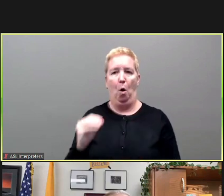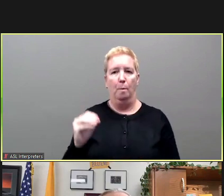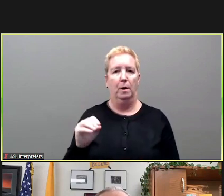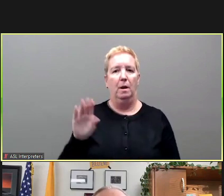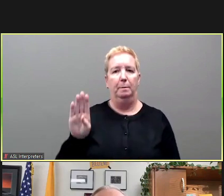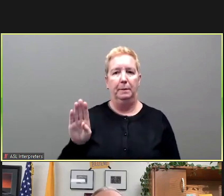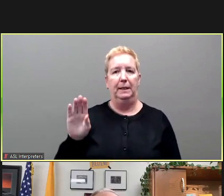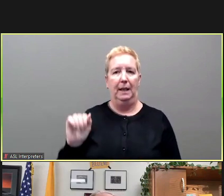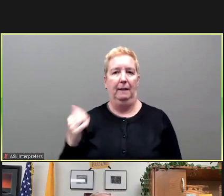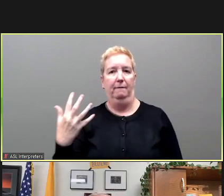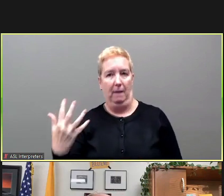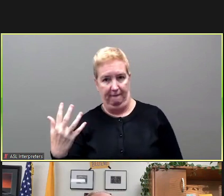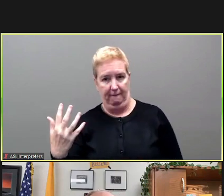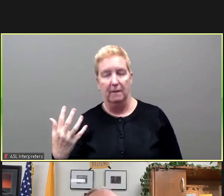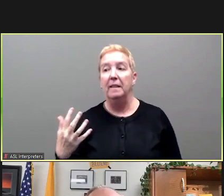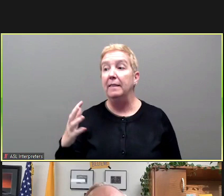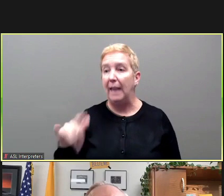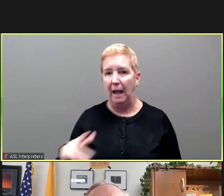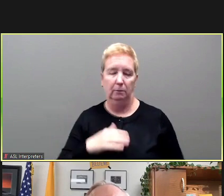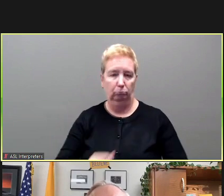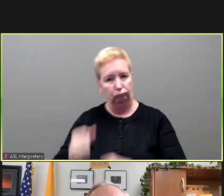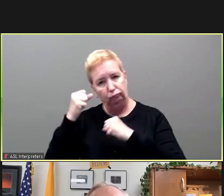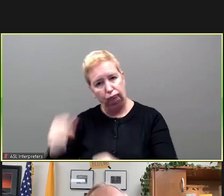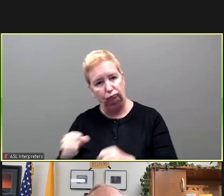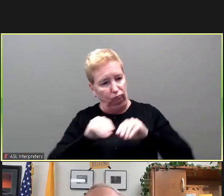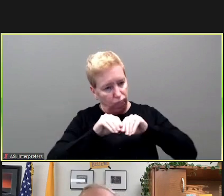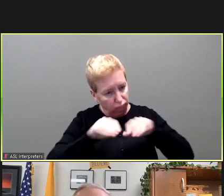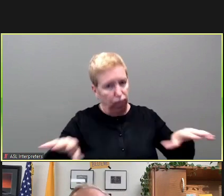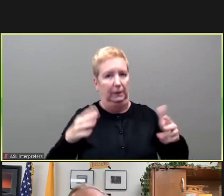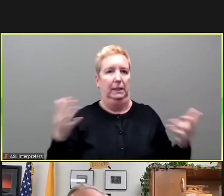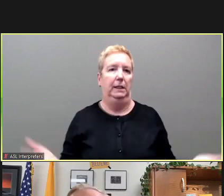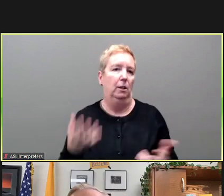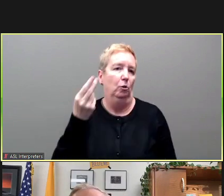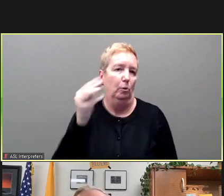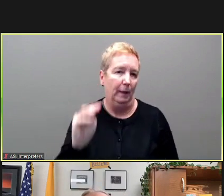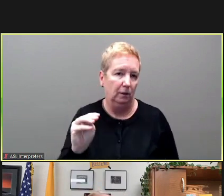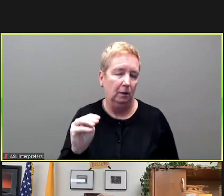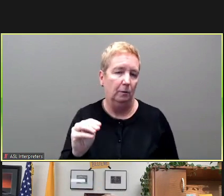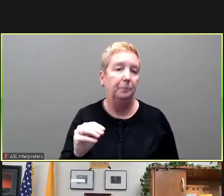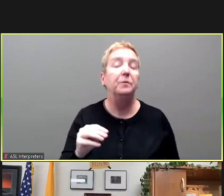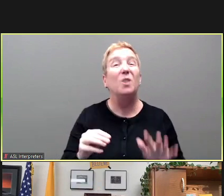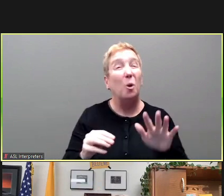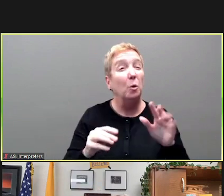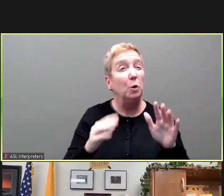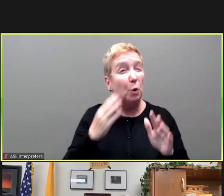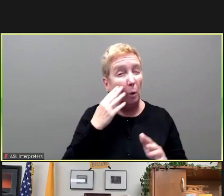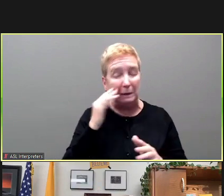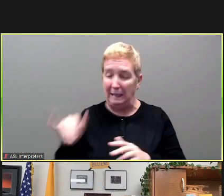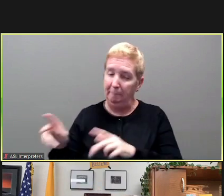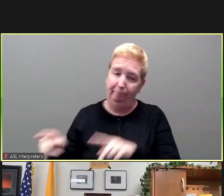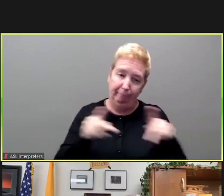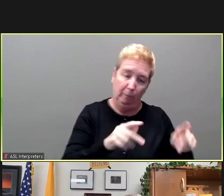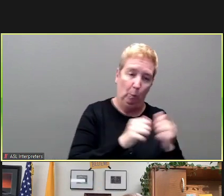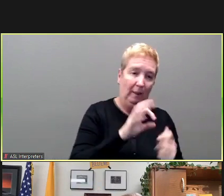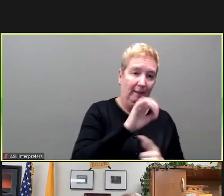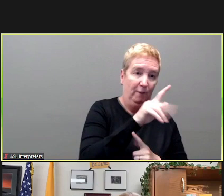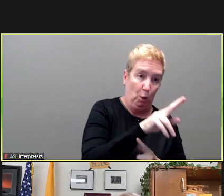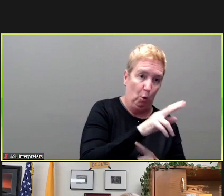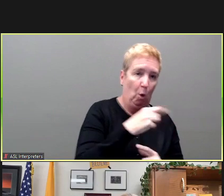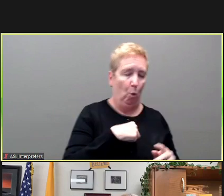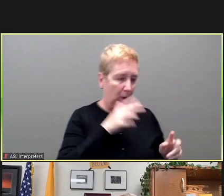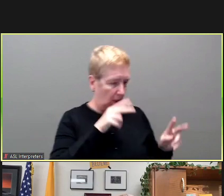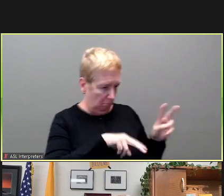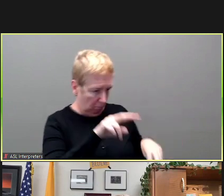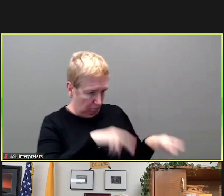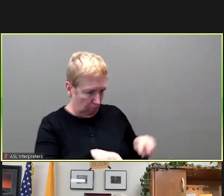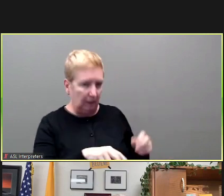the prevailing strain in New Mexico right now, very much like the flu shot, where we take experience in the Southern Hemisphere in